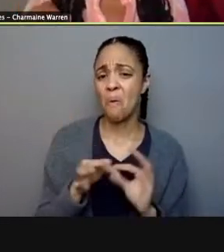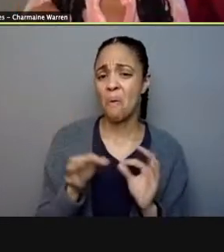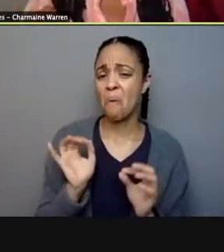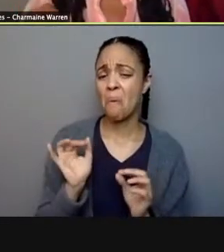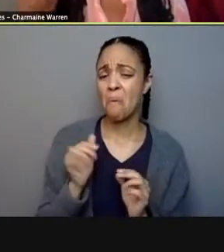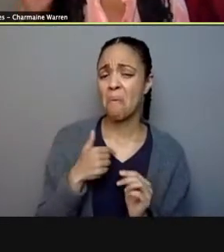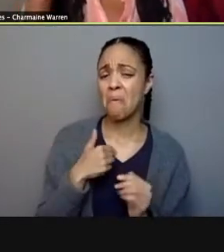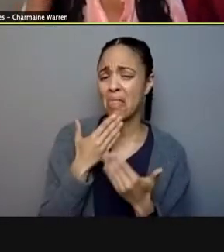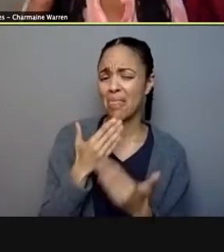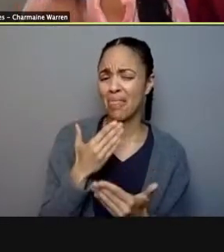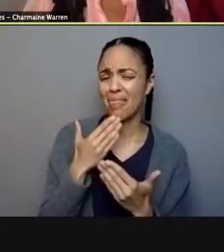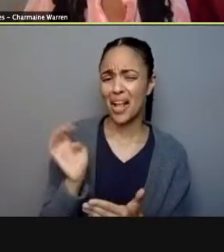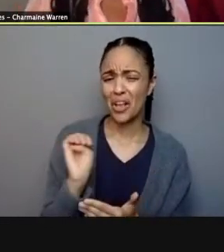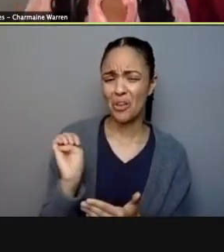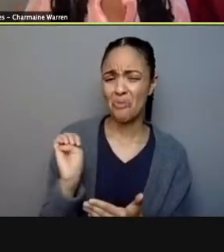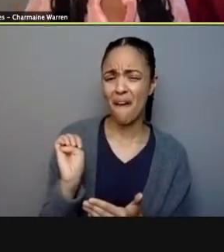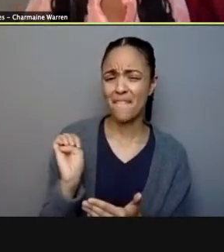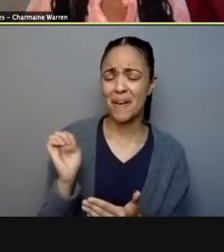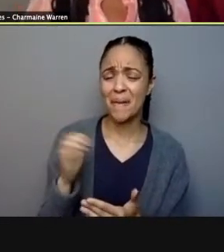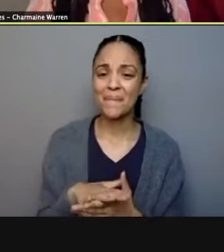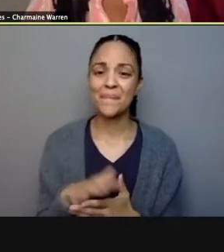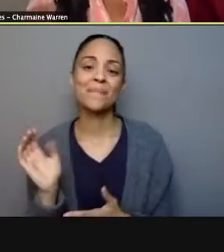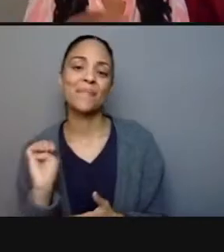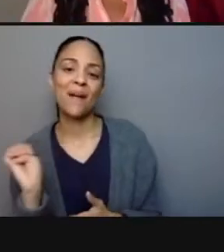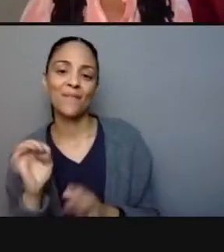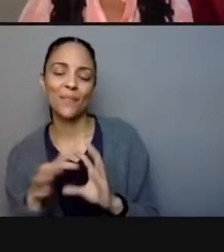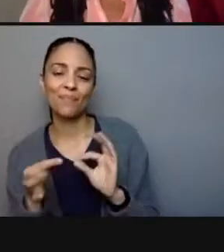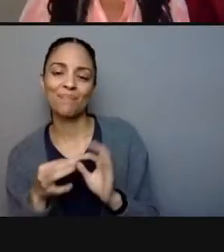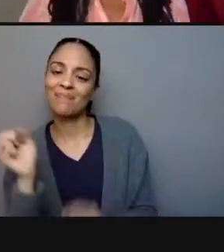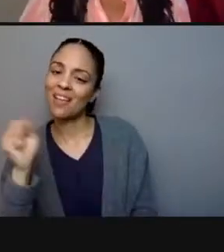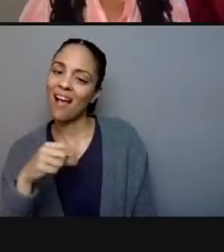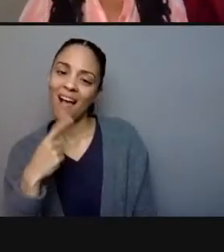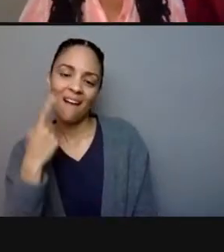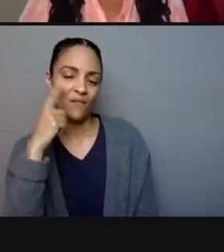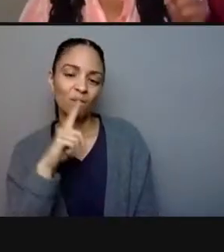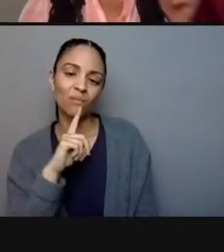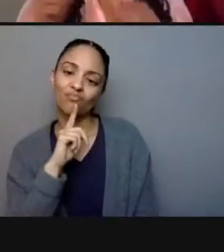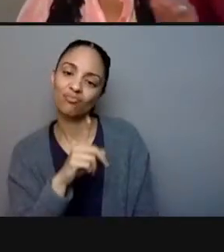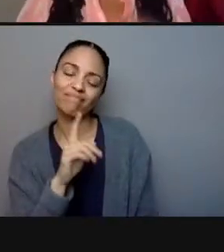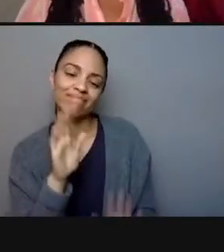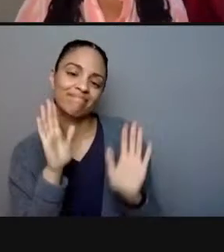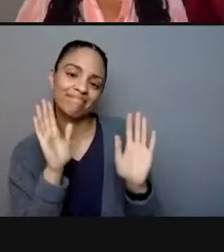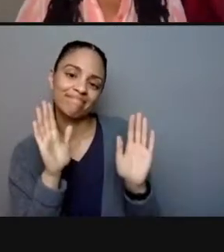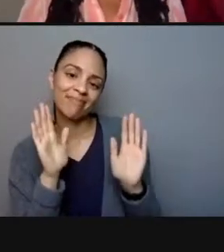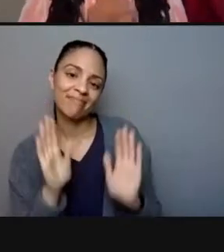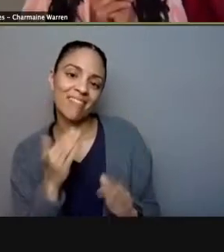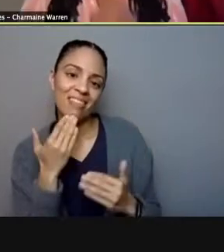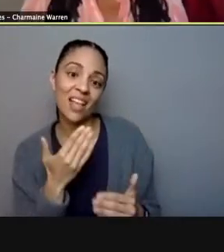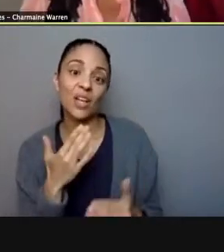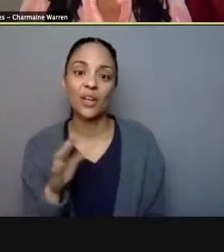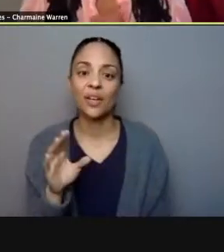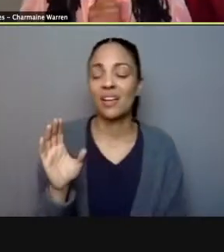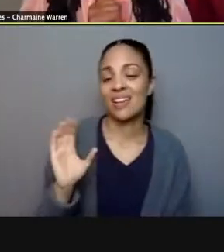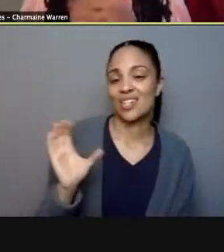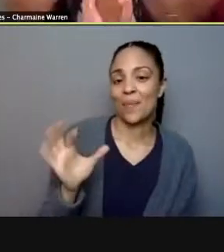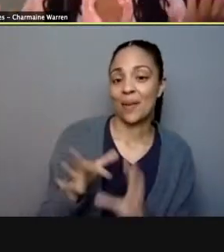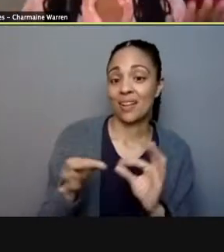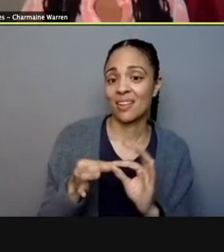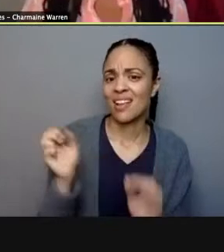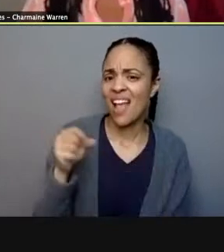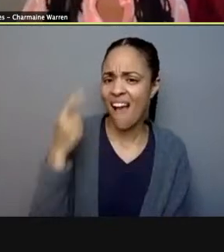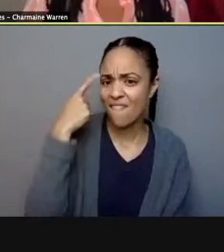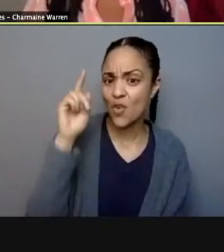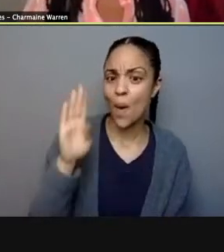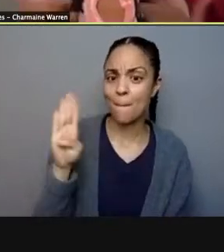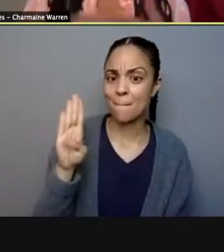foundation because we're gonna post it. Okay, I got you. Black Dance Stories, we do that, boy. We do that. Anything coming up for